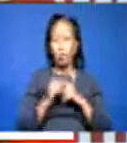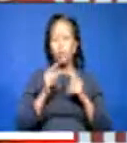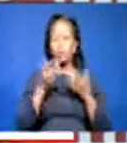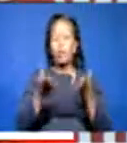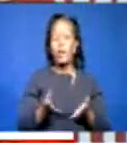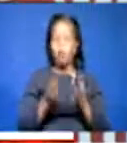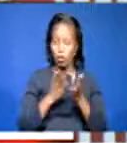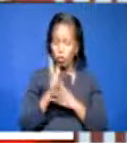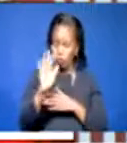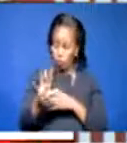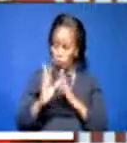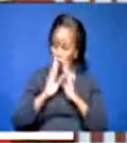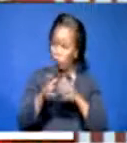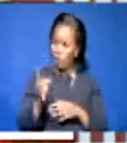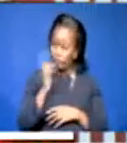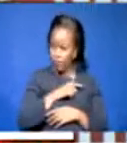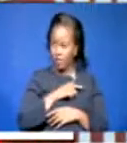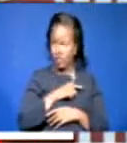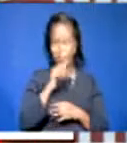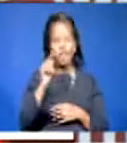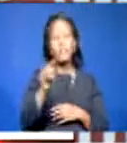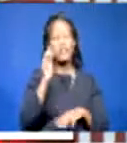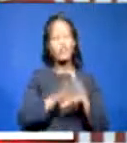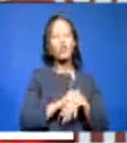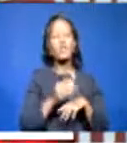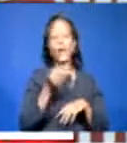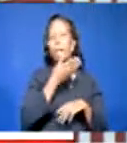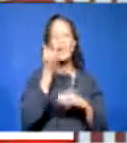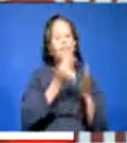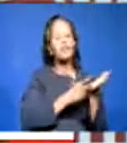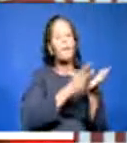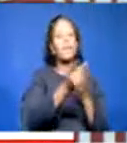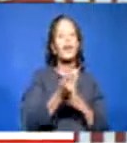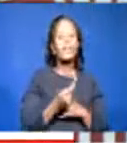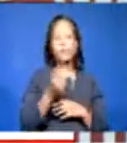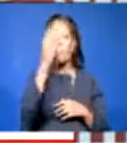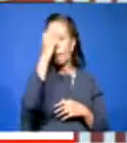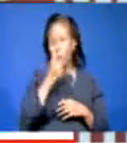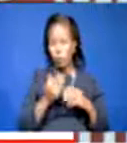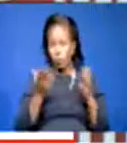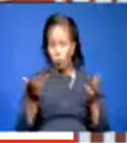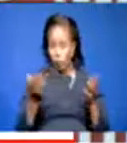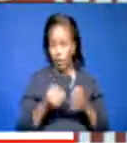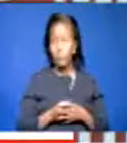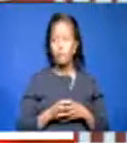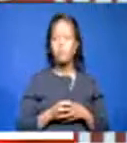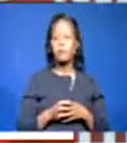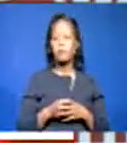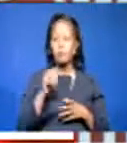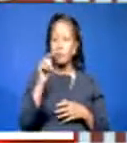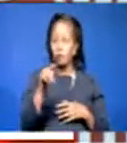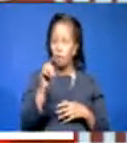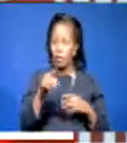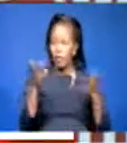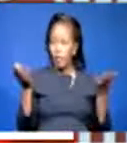reporting, got the best price in China. Why? This is a winner